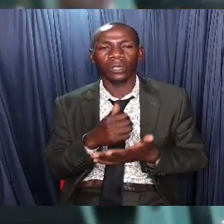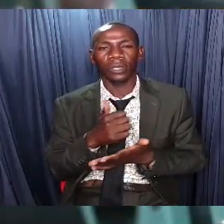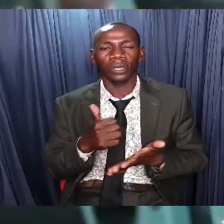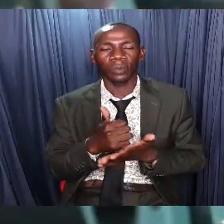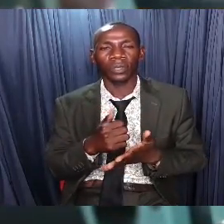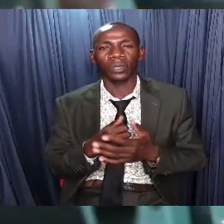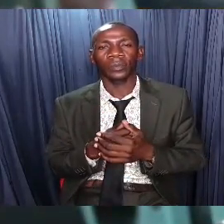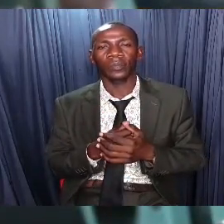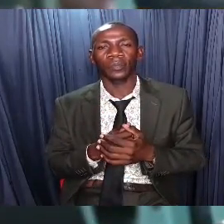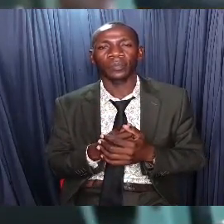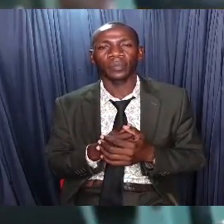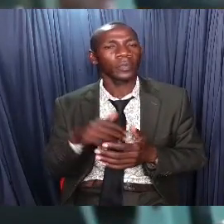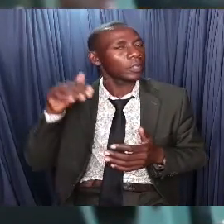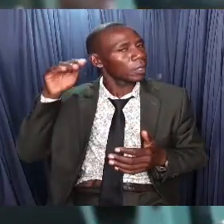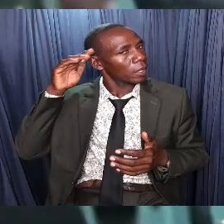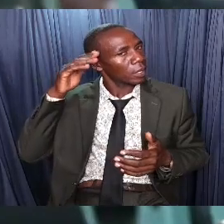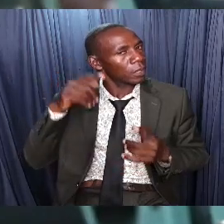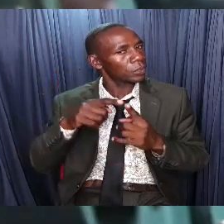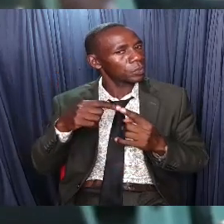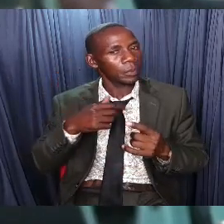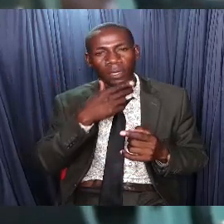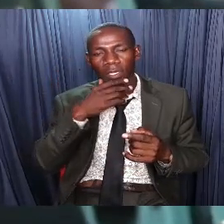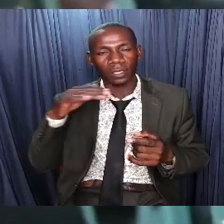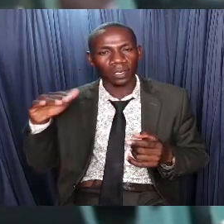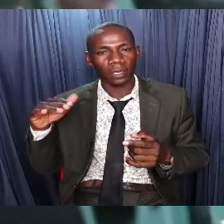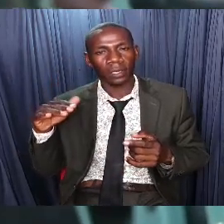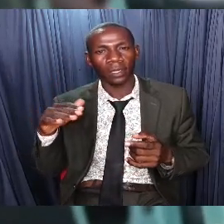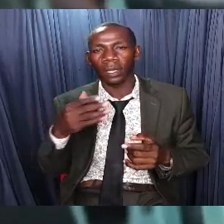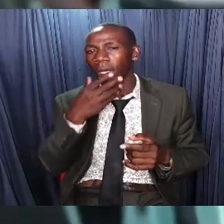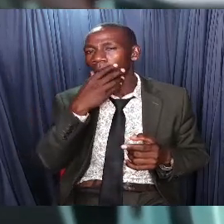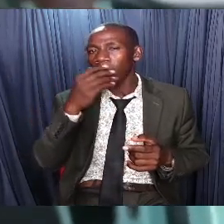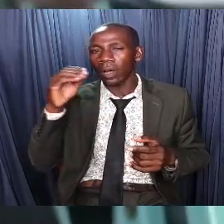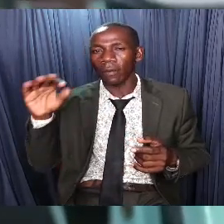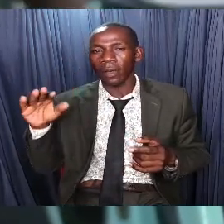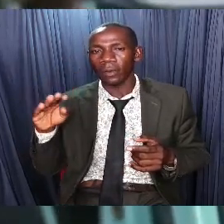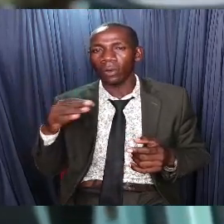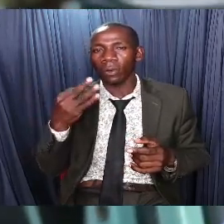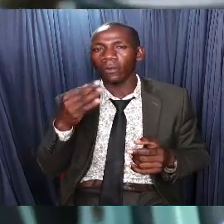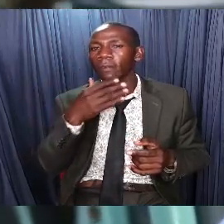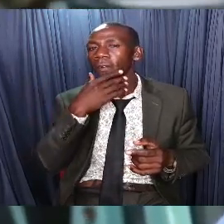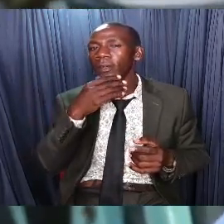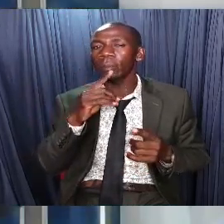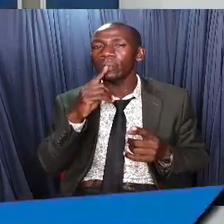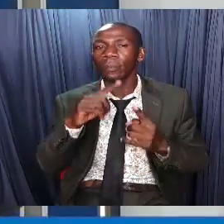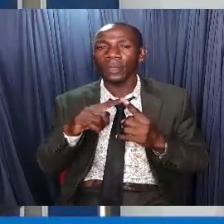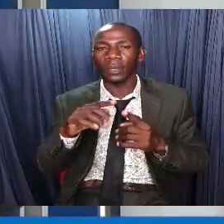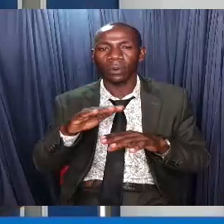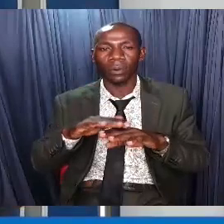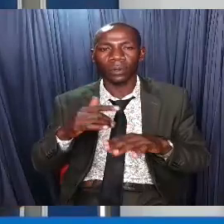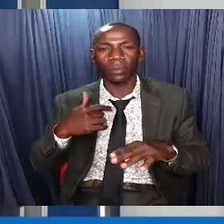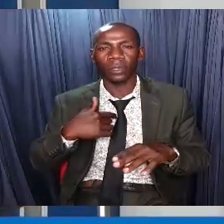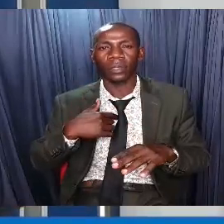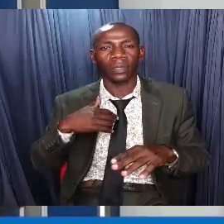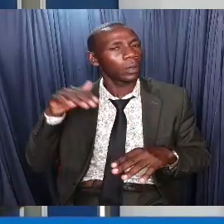Amen. Amen. Nisikie mimi mwanangu. Listen to me my son. Hiyo laana ya baba yako na iwe juu yangu. Let your father's curse be upon me.